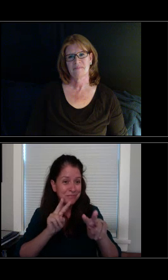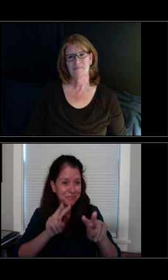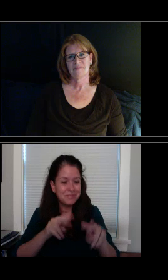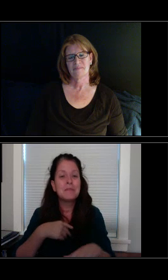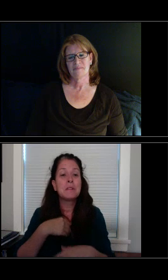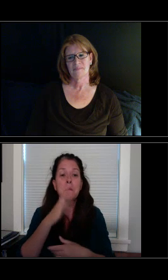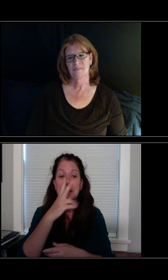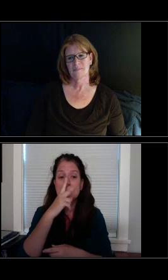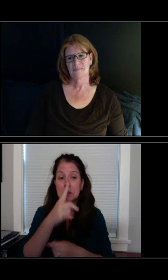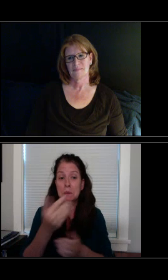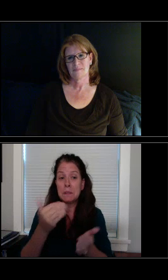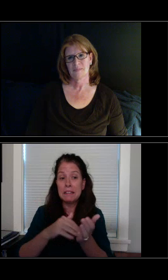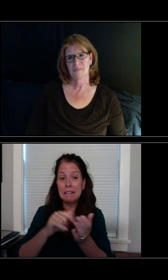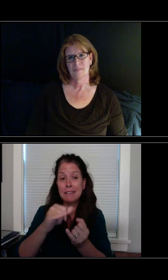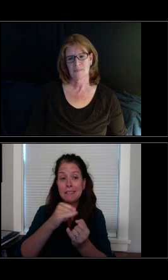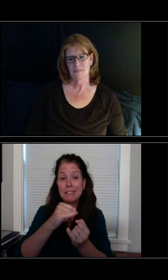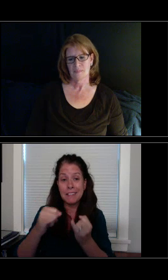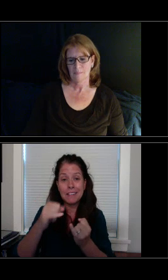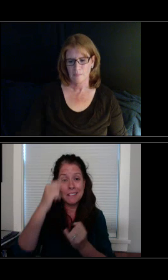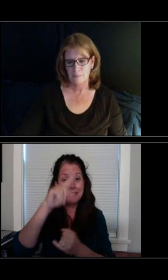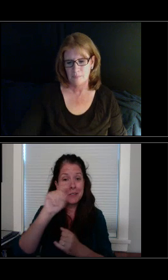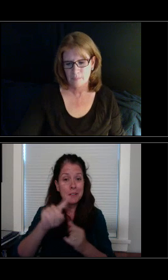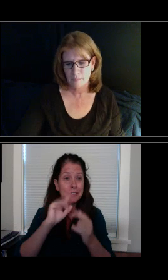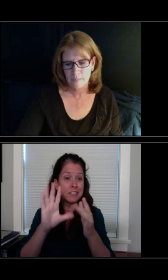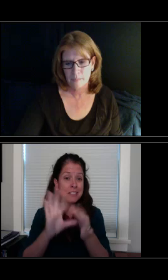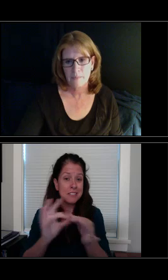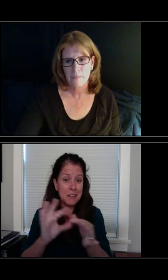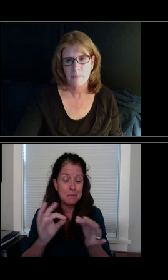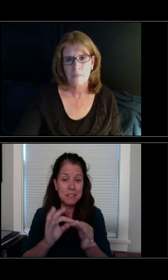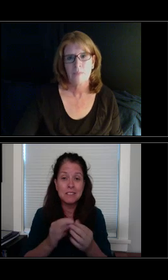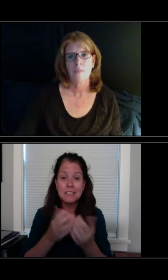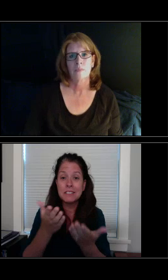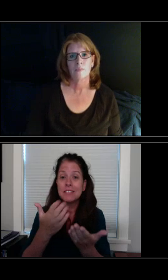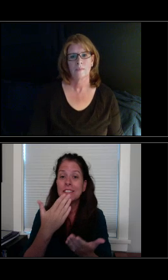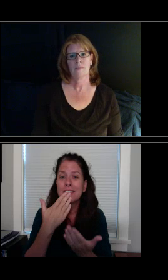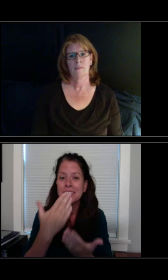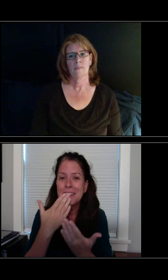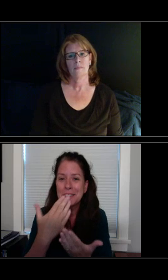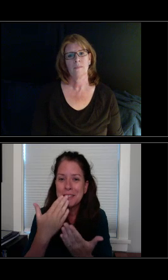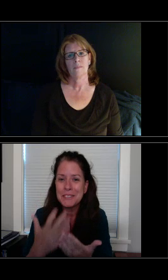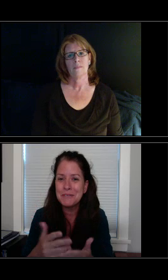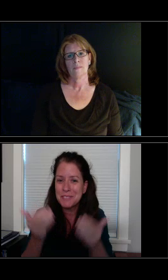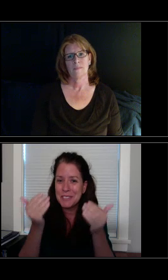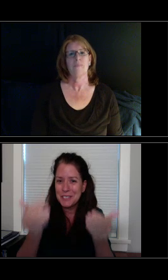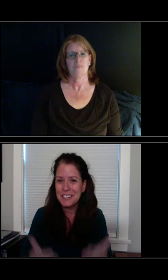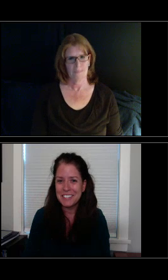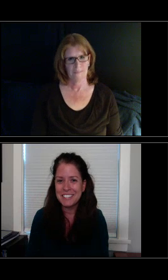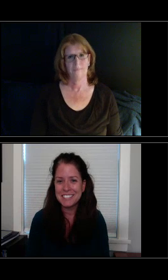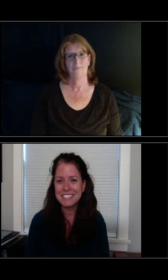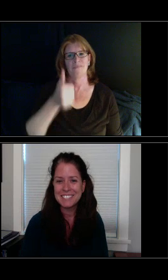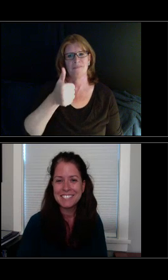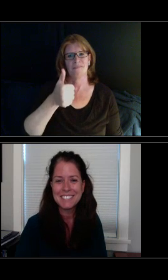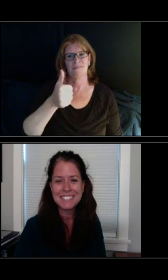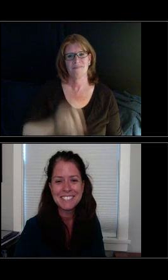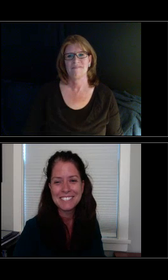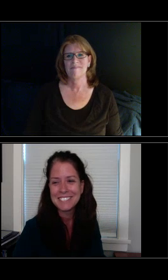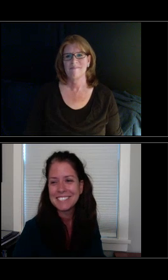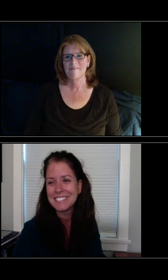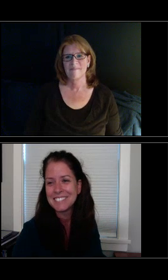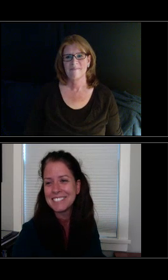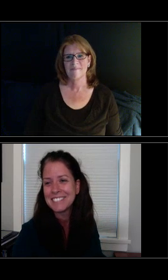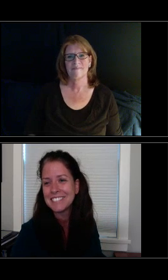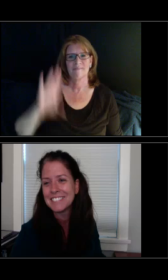bringing you Dr. Robyn Dean and her Returning to Ethics. a metaethical analysis of